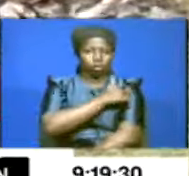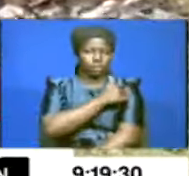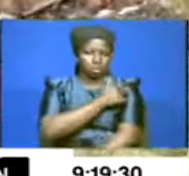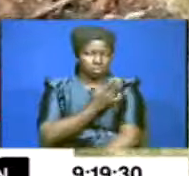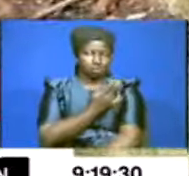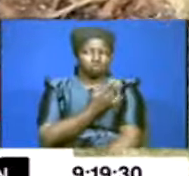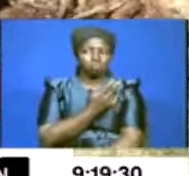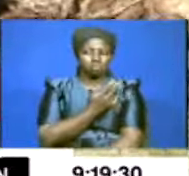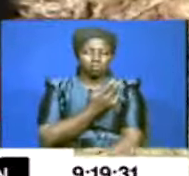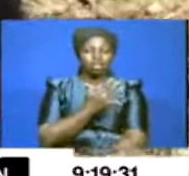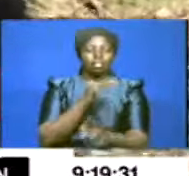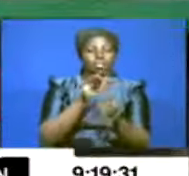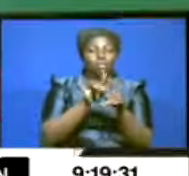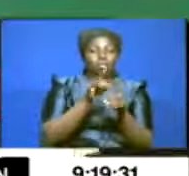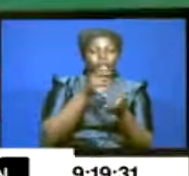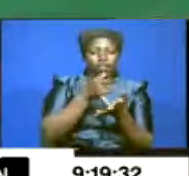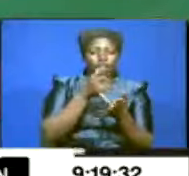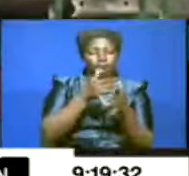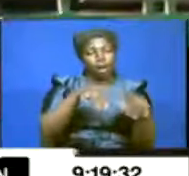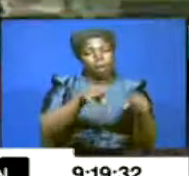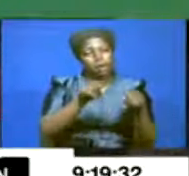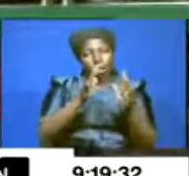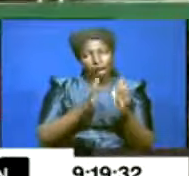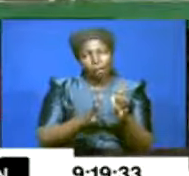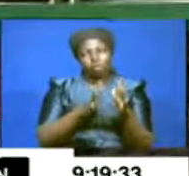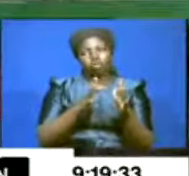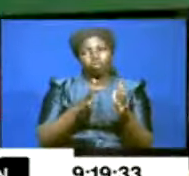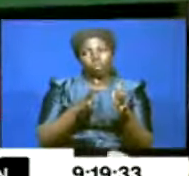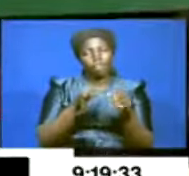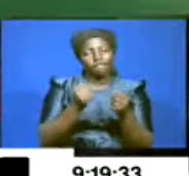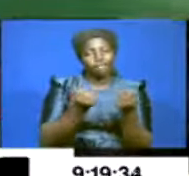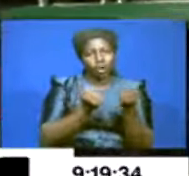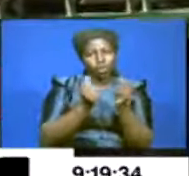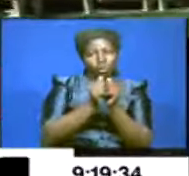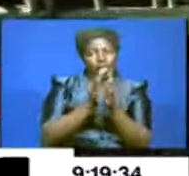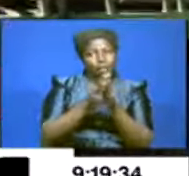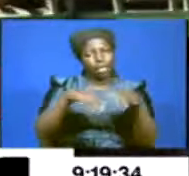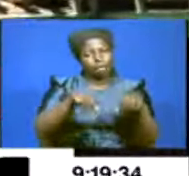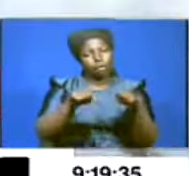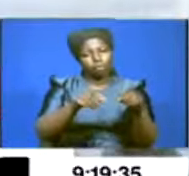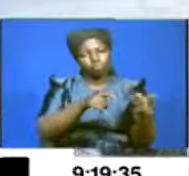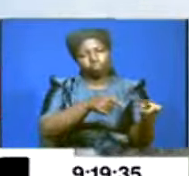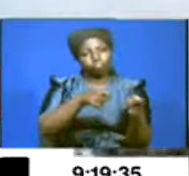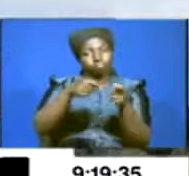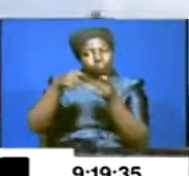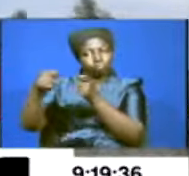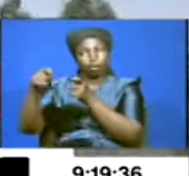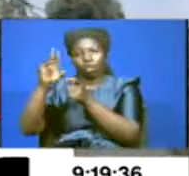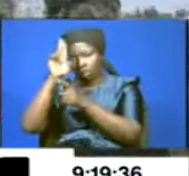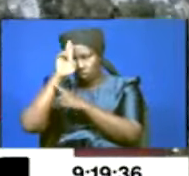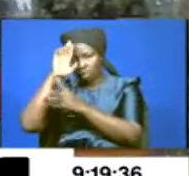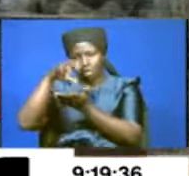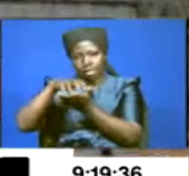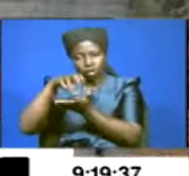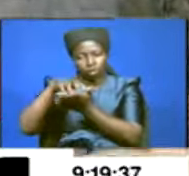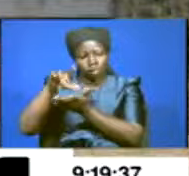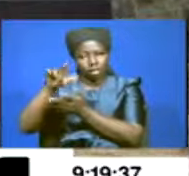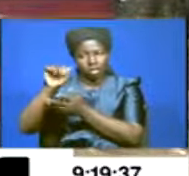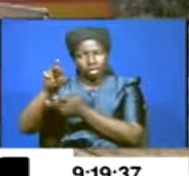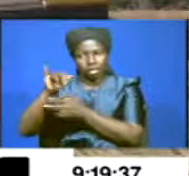two vehicles and the motorcycle were towed to Larry Police Station as police embark on investigations.